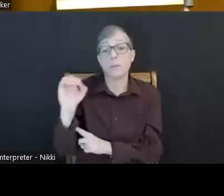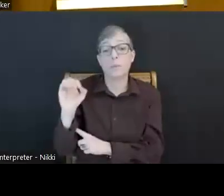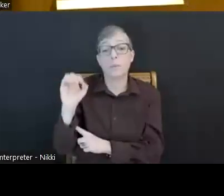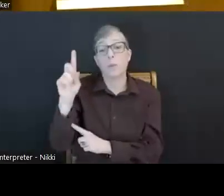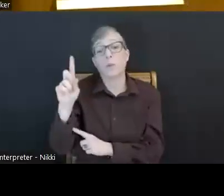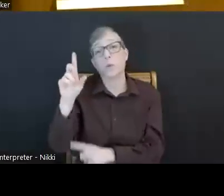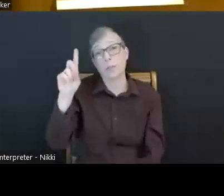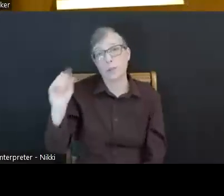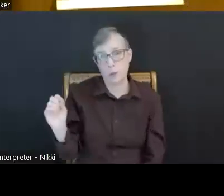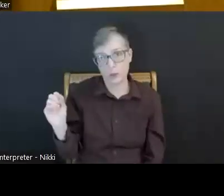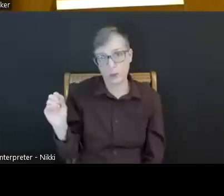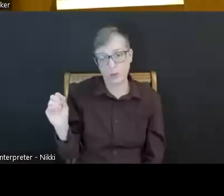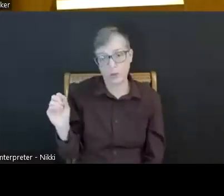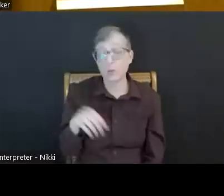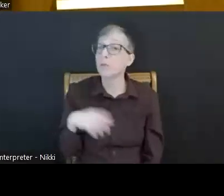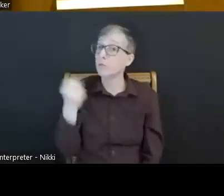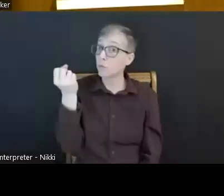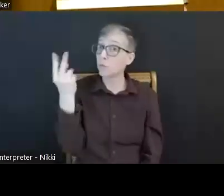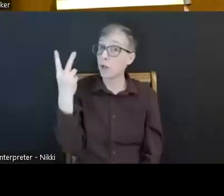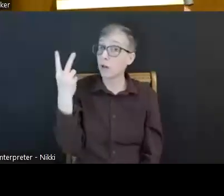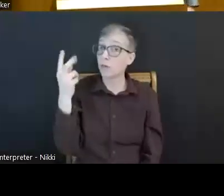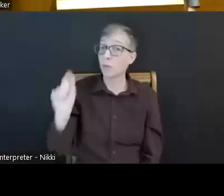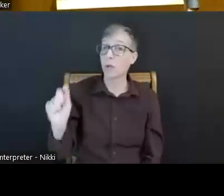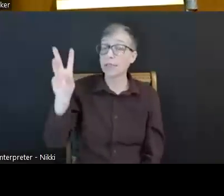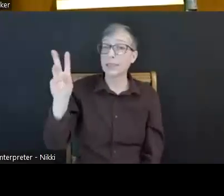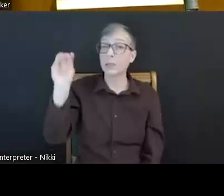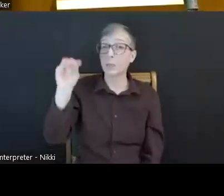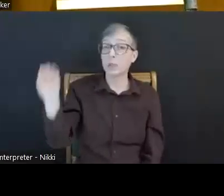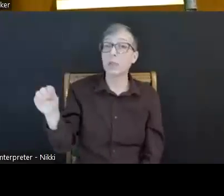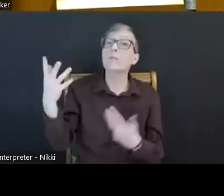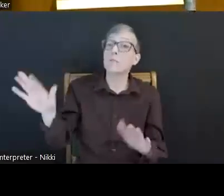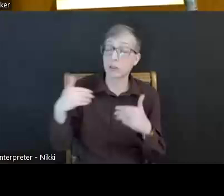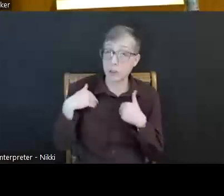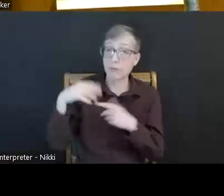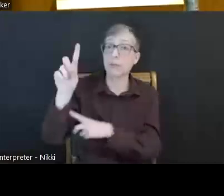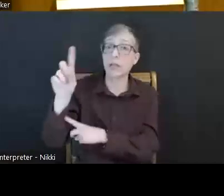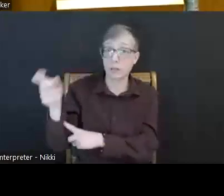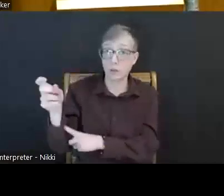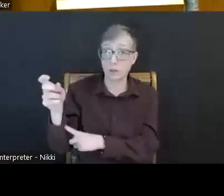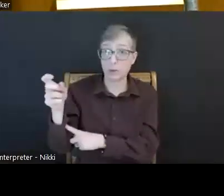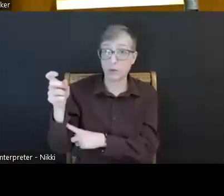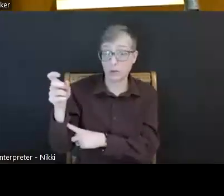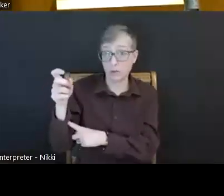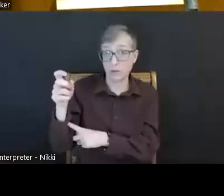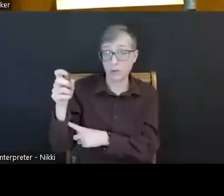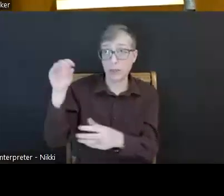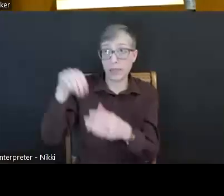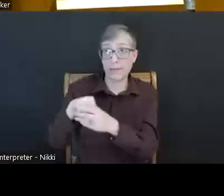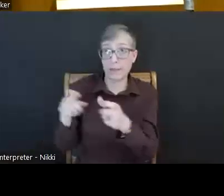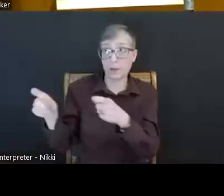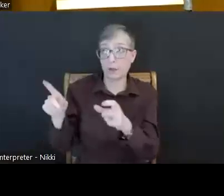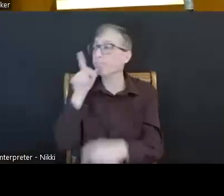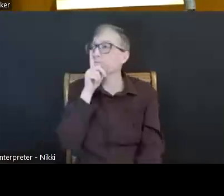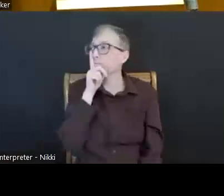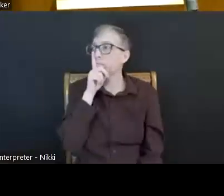that 12%, 12.6% had now a diagnosable mood disorder in the control group, in the